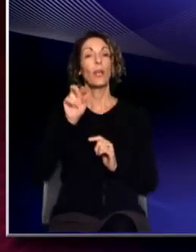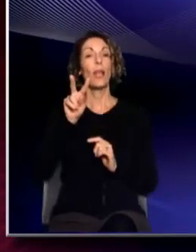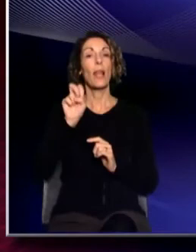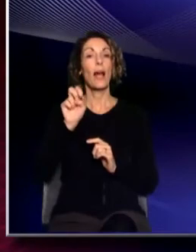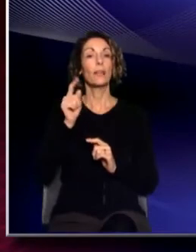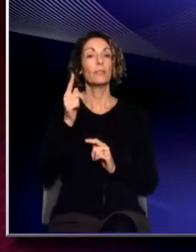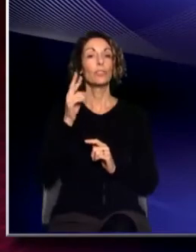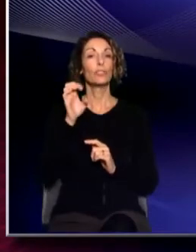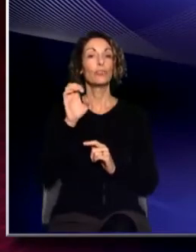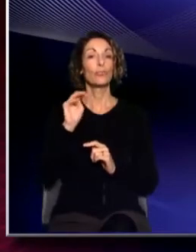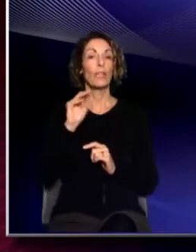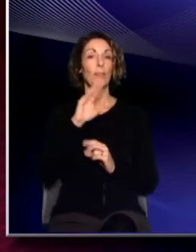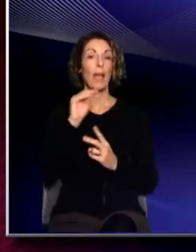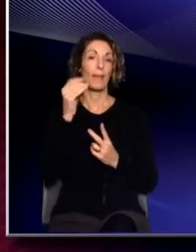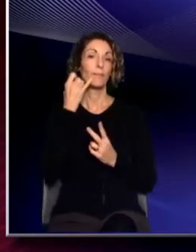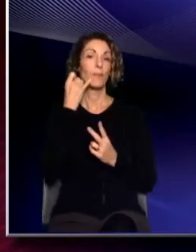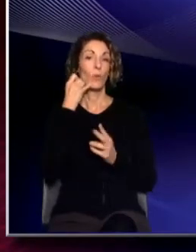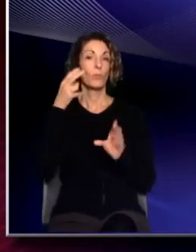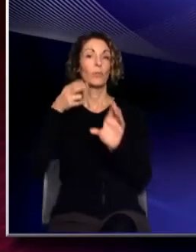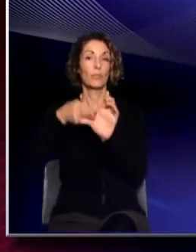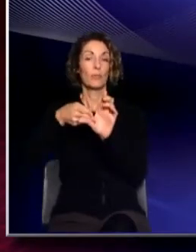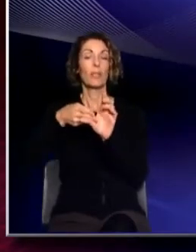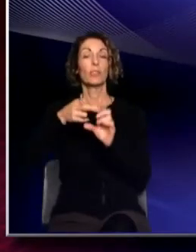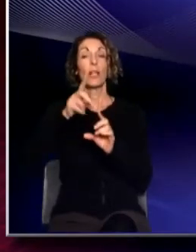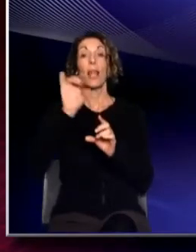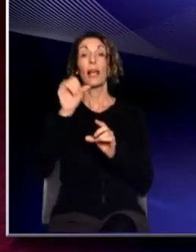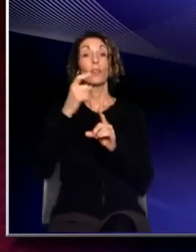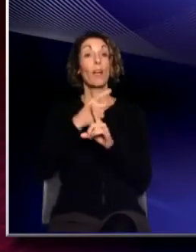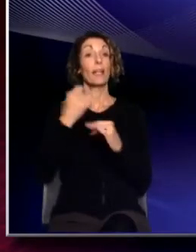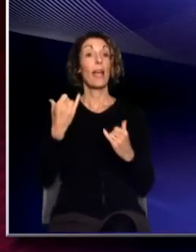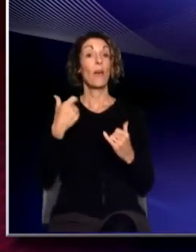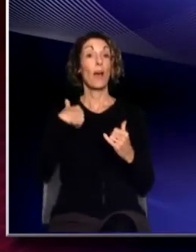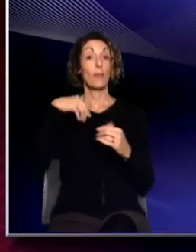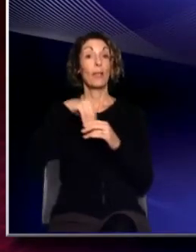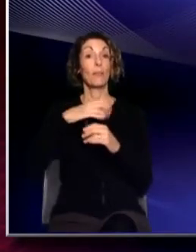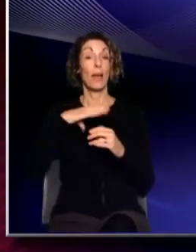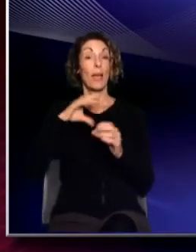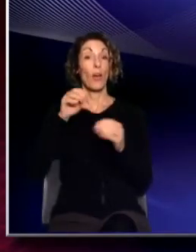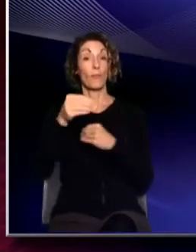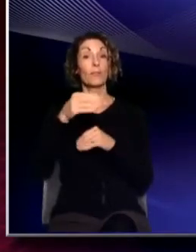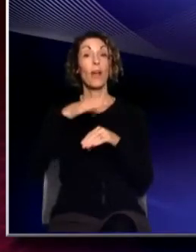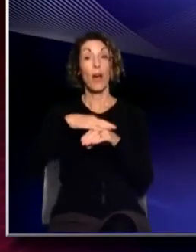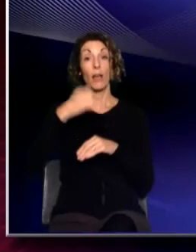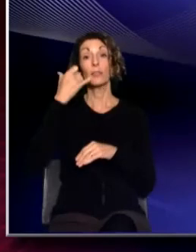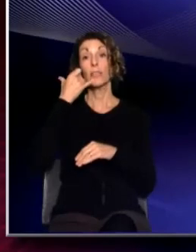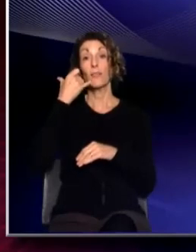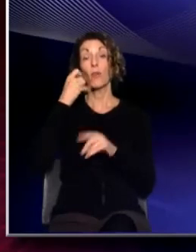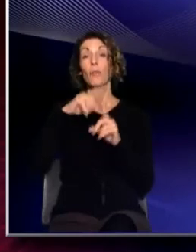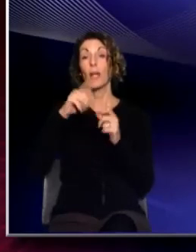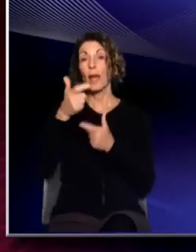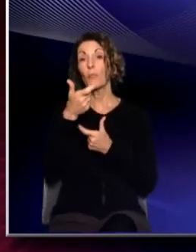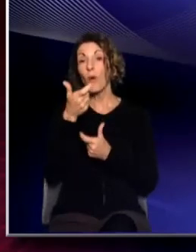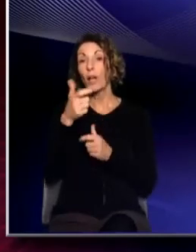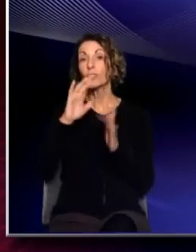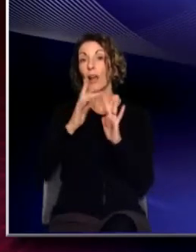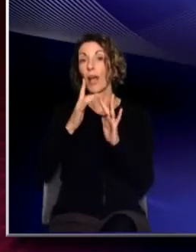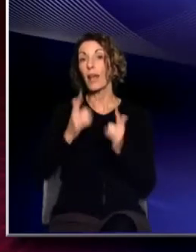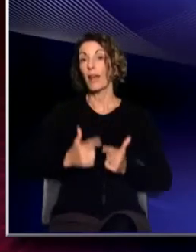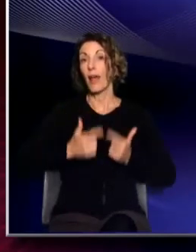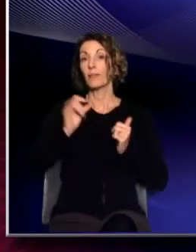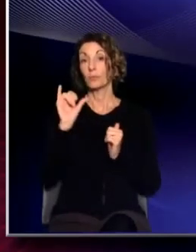phone participation, right? Like right now, I'm in my office, I'm on my cell phone, but I'm watching online